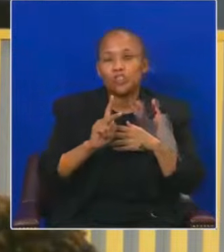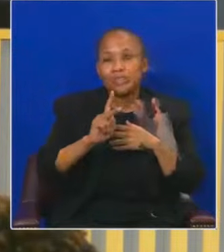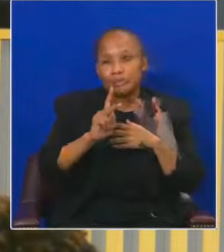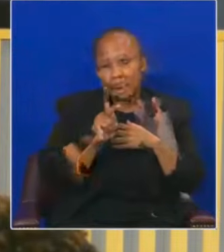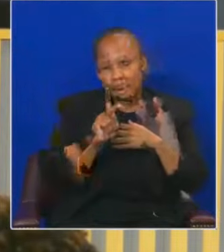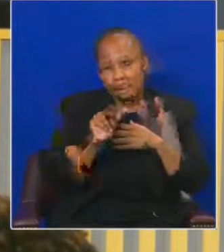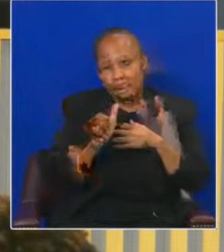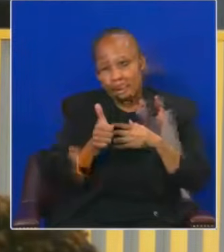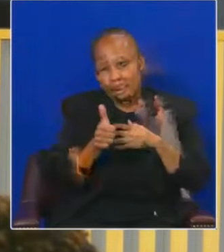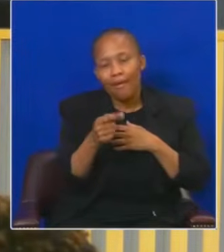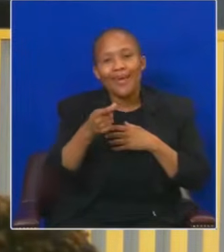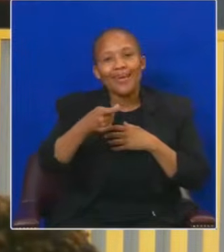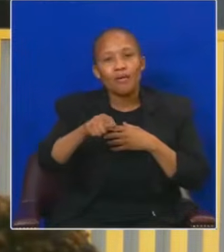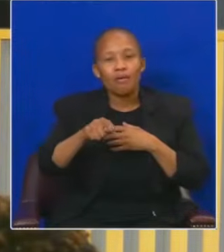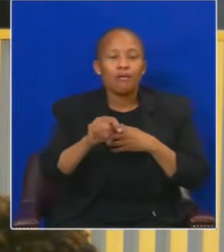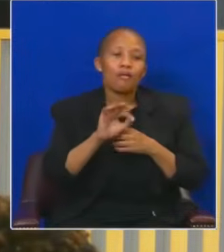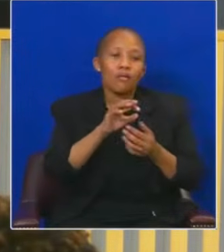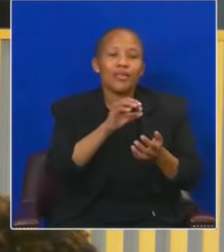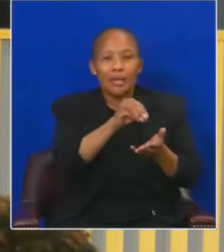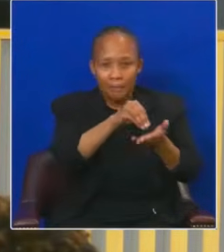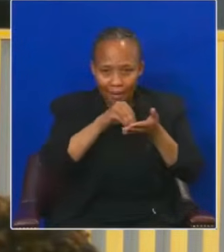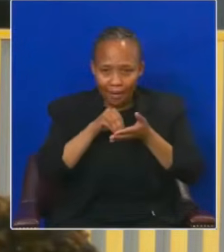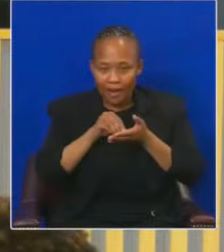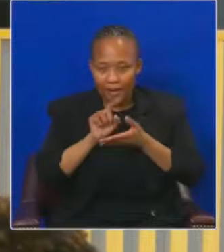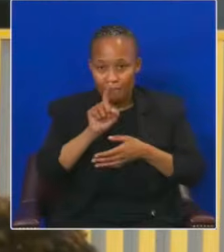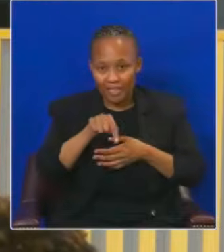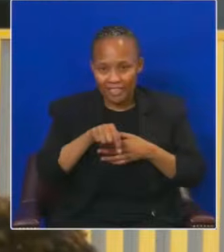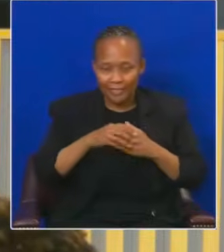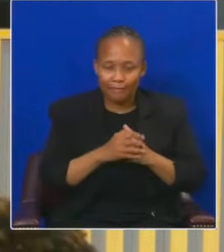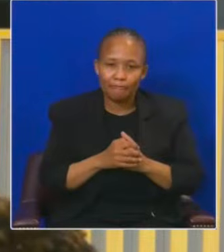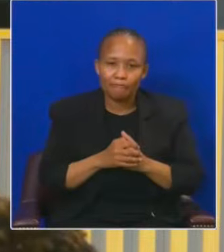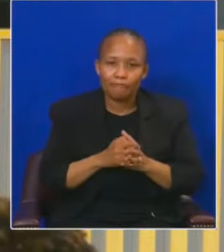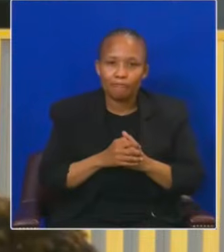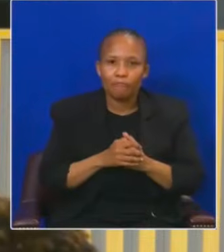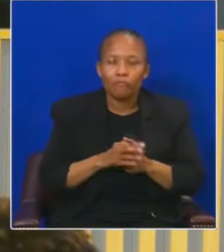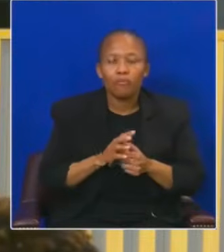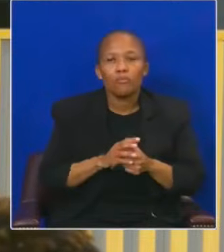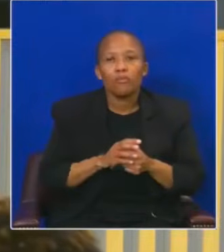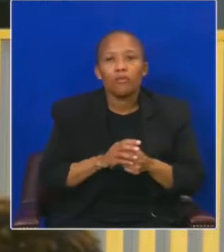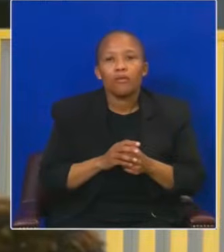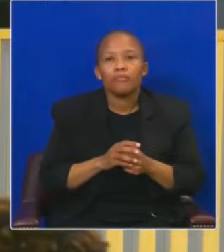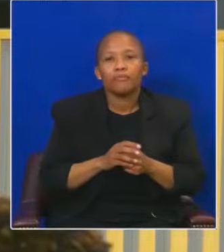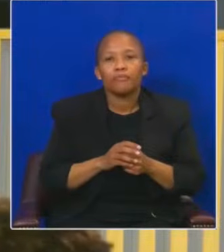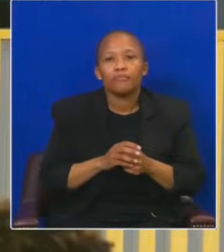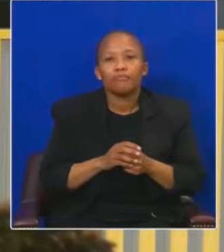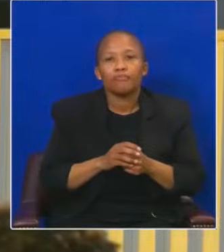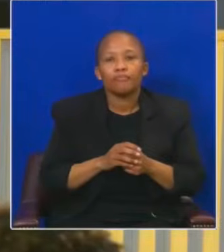I could also say that the